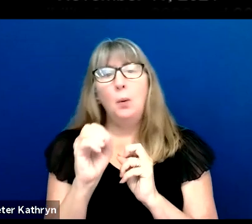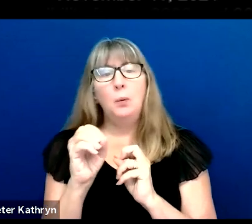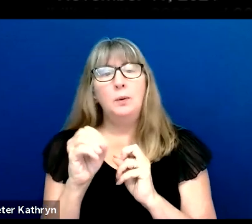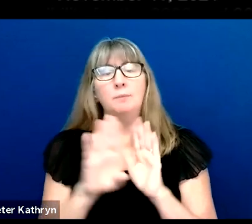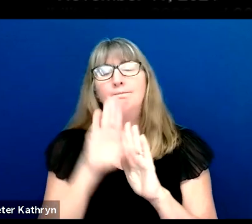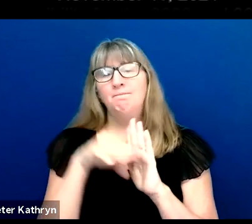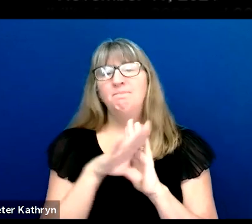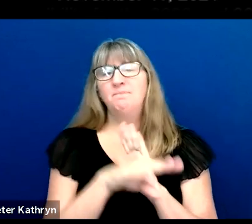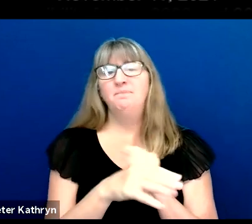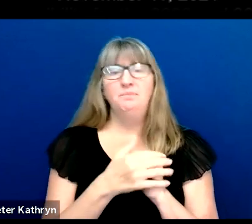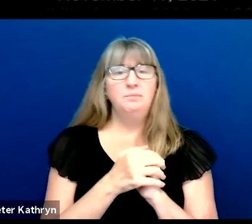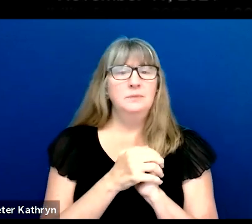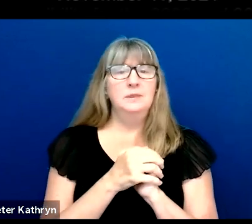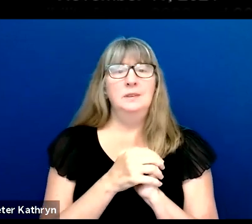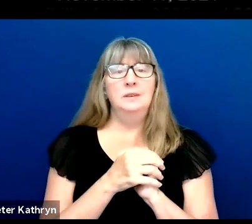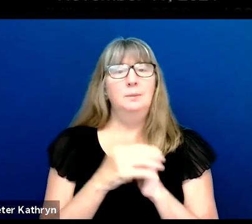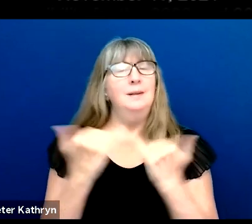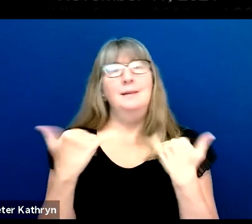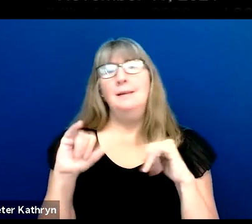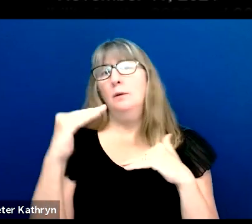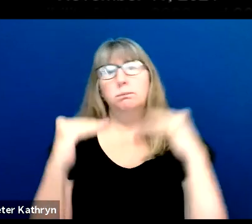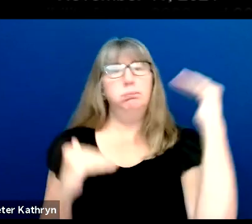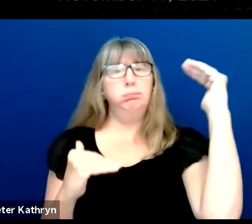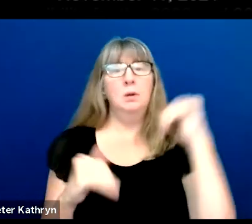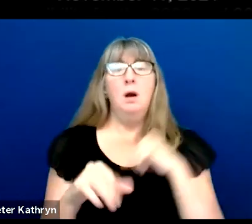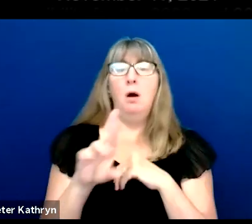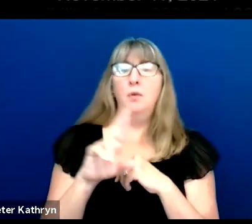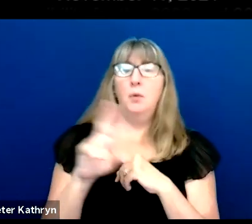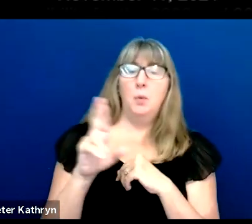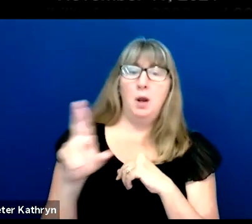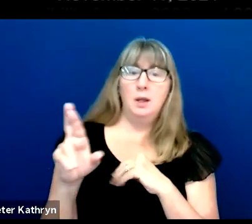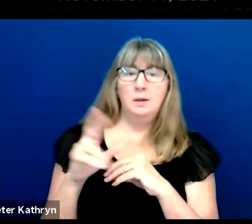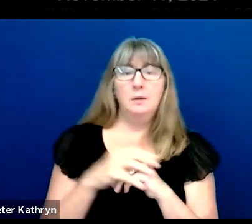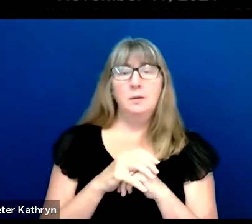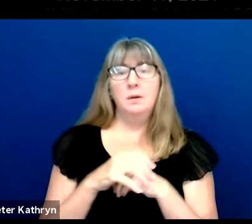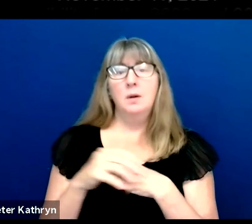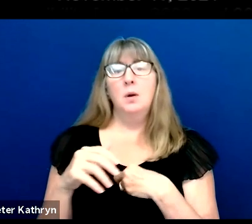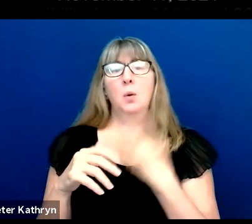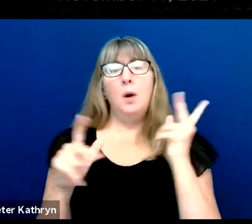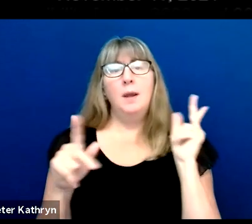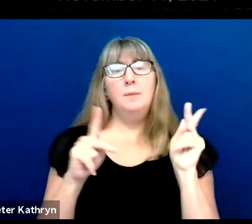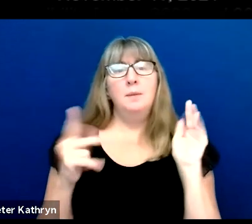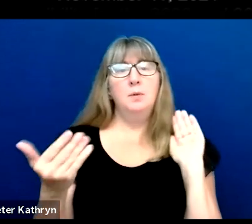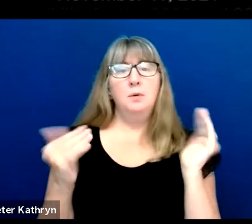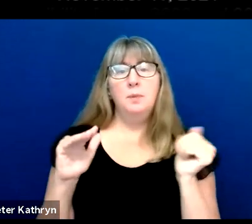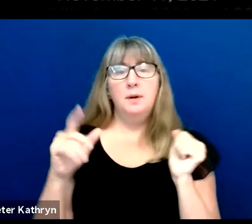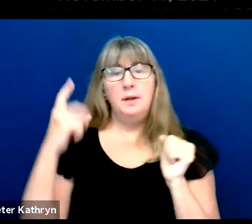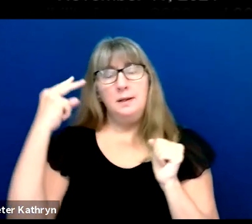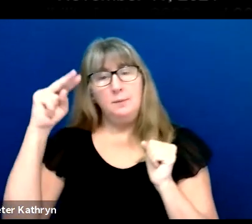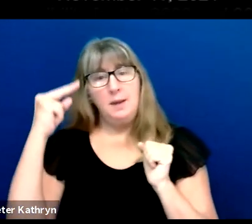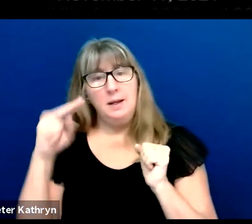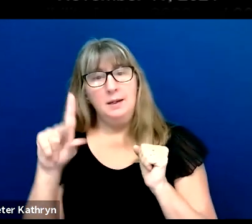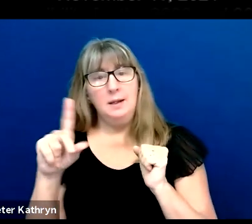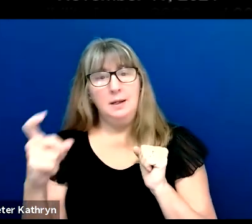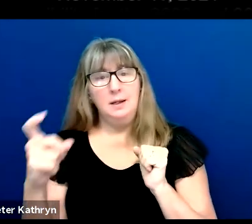on the right, the ratio of white individuals to Hispanic individuals diagnosed with autism